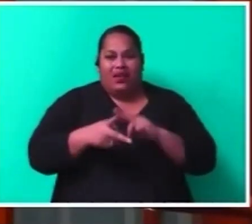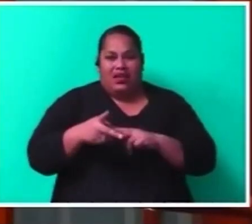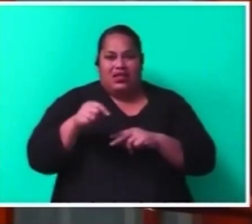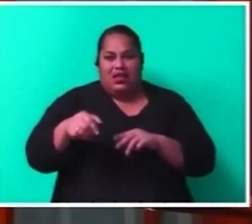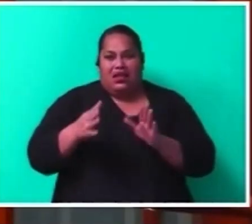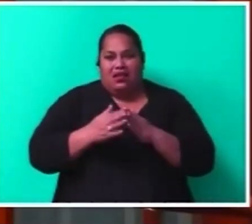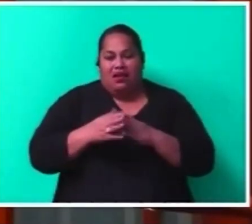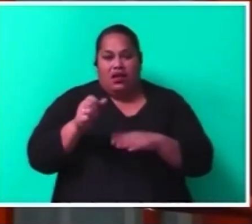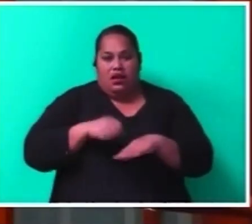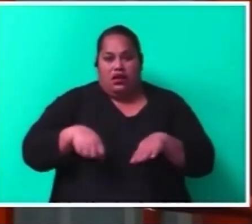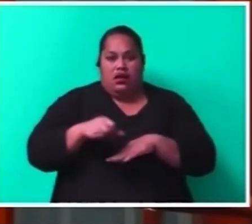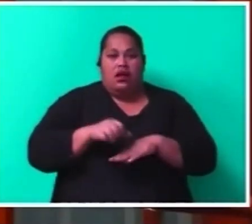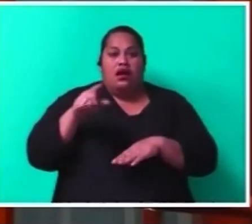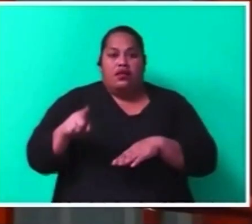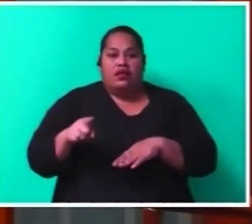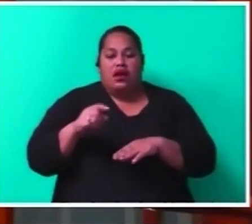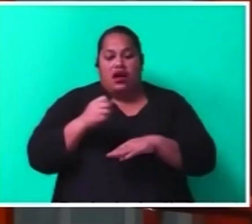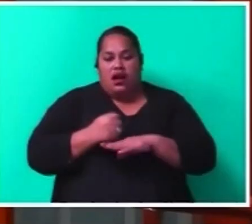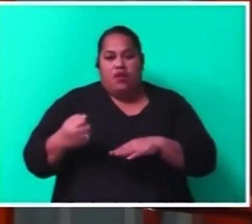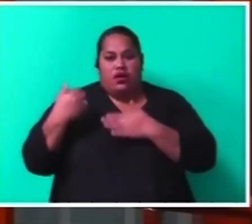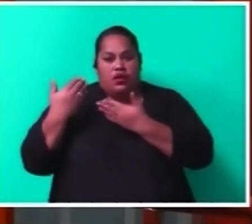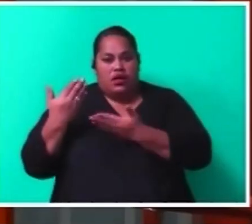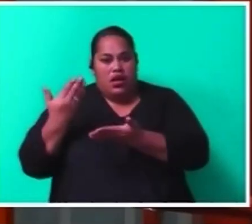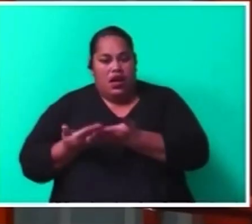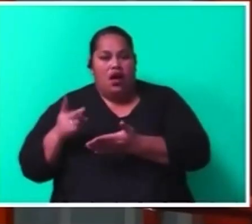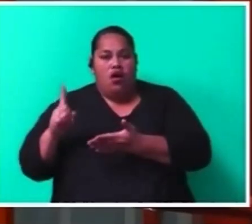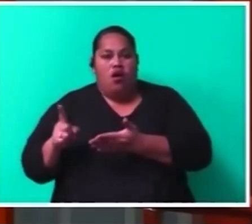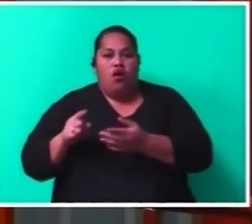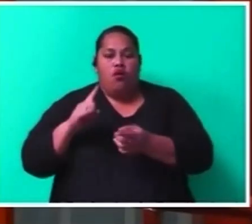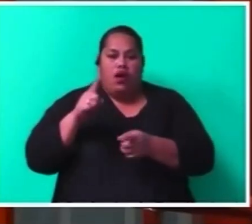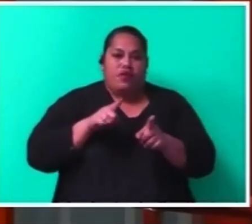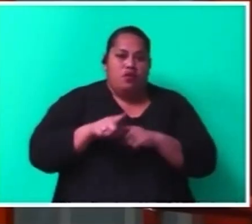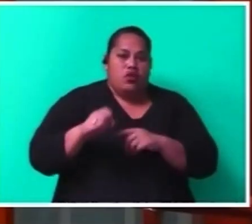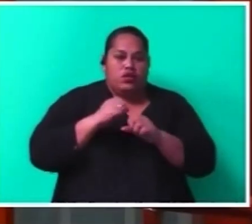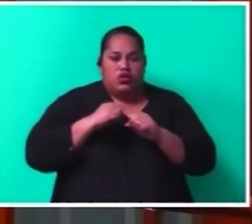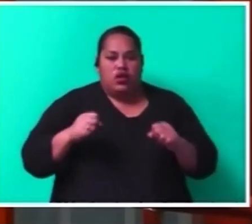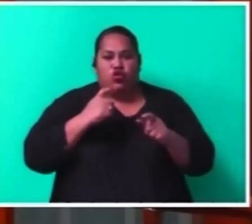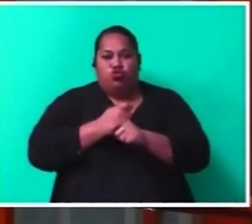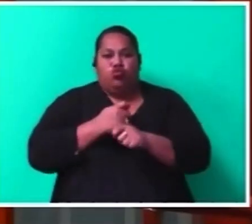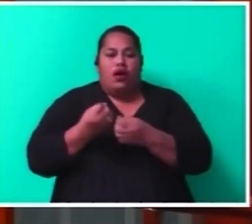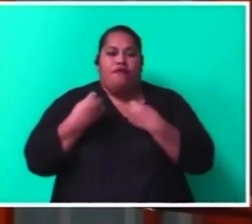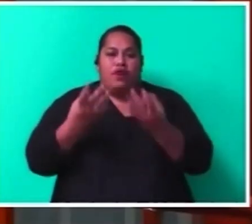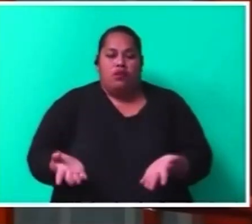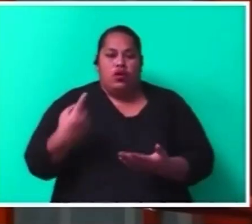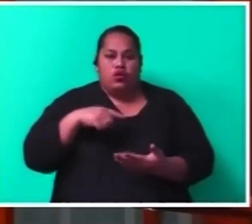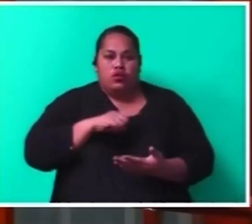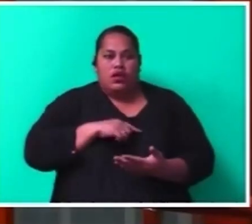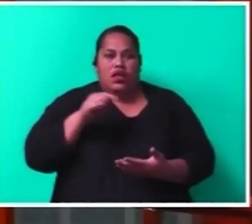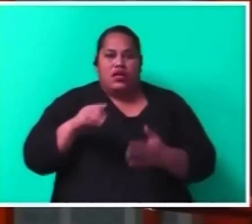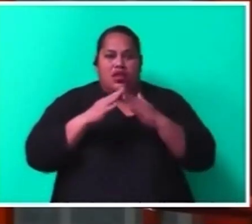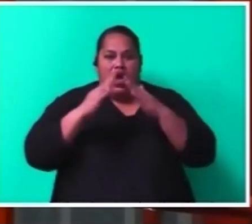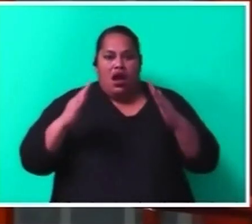However, Mr. Speaker, sir, the government relies on one of the strongest and most comprehensive tools available to us, and that is the